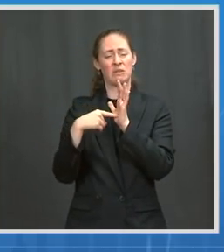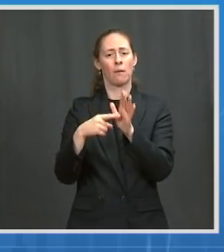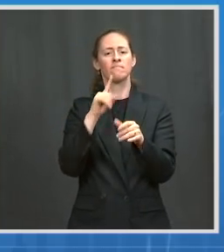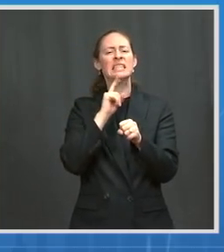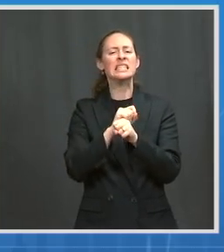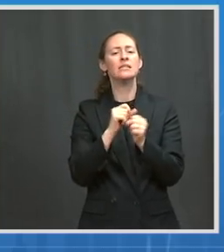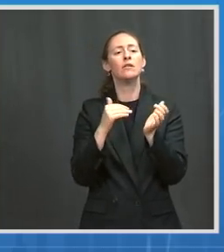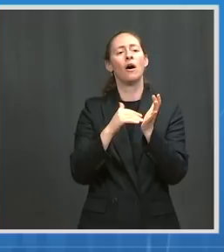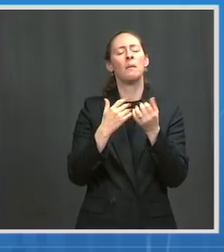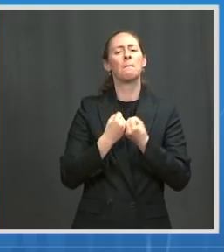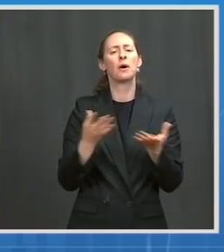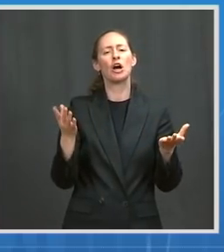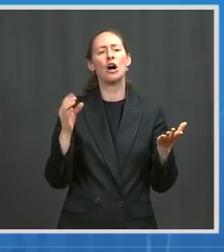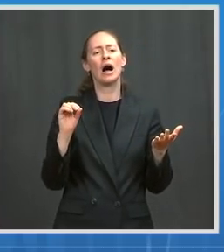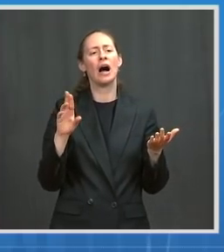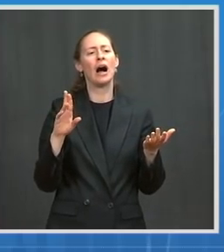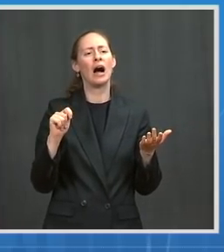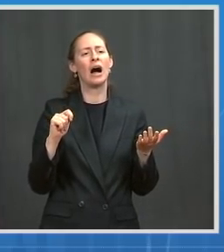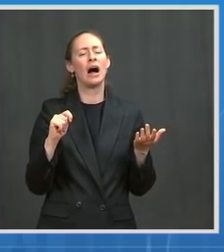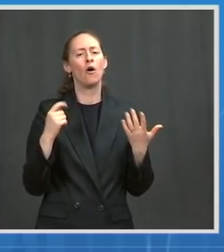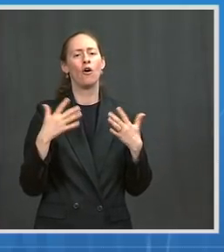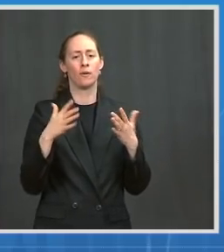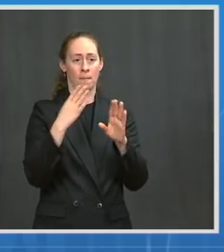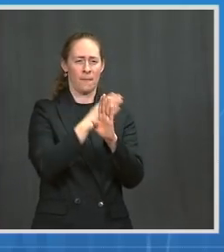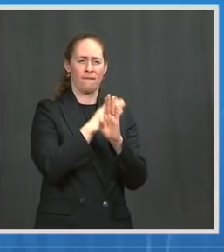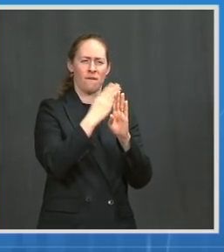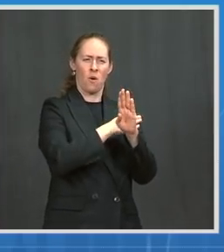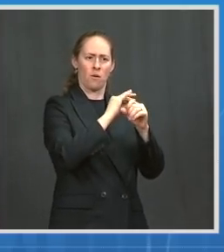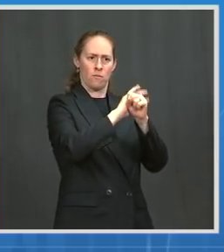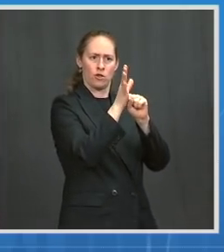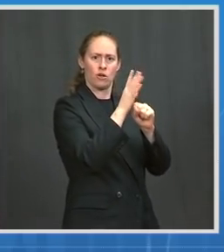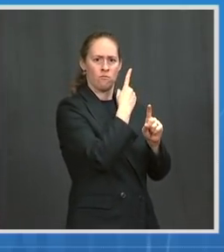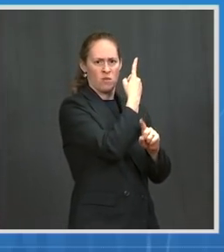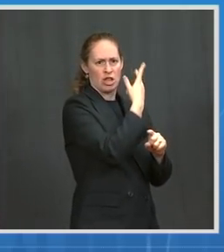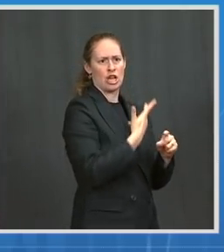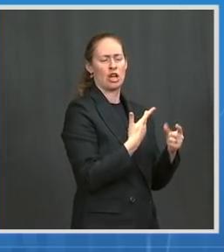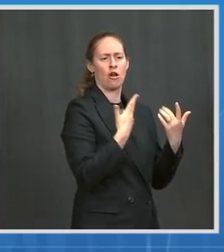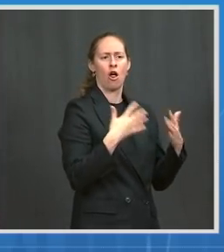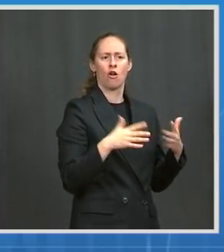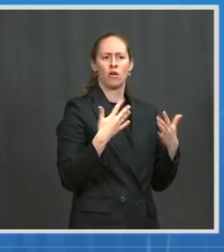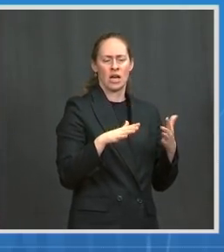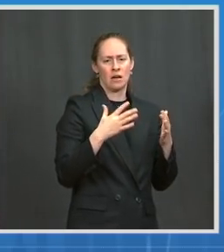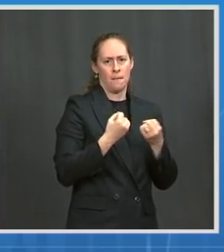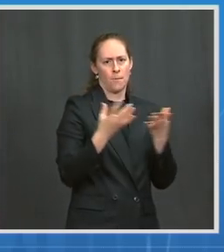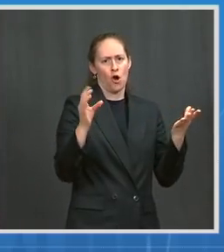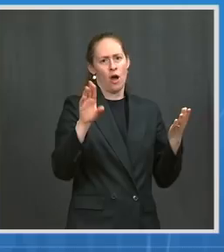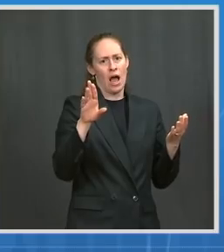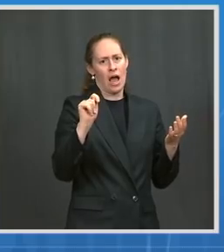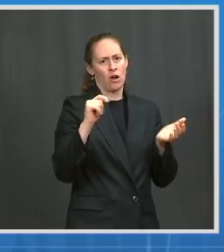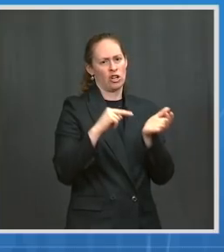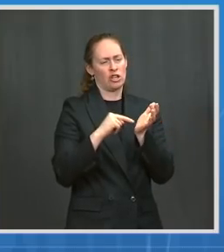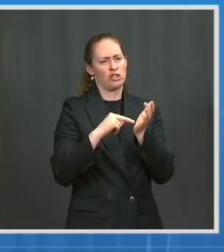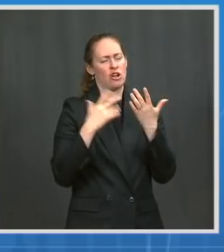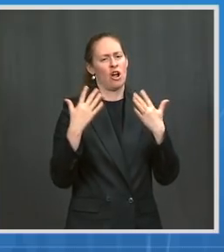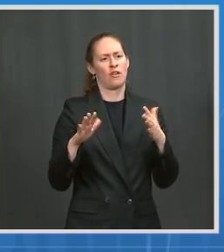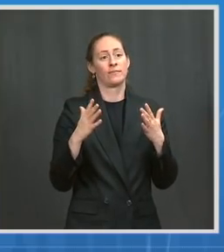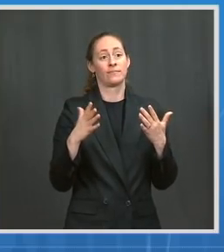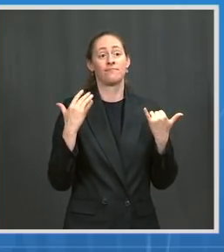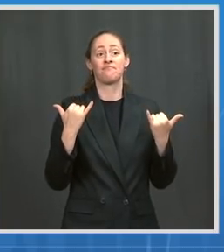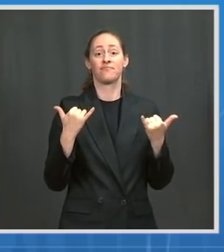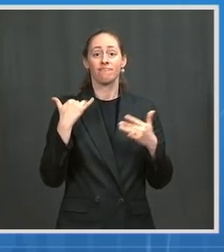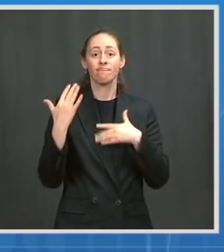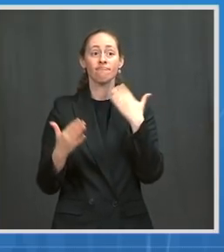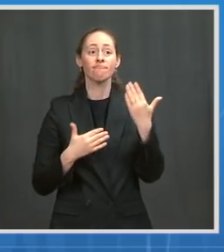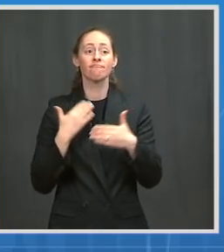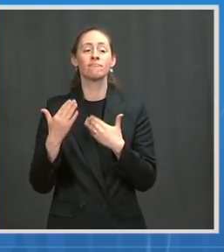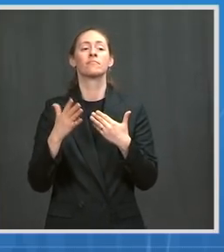COVID, more than one-third of nurses and doctors experienced substantial symptoms of burnout, with doctors experiencing a suicide rate double that of the